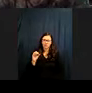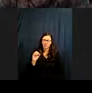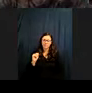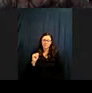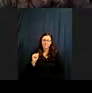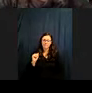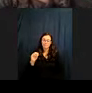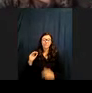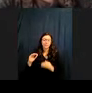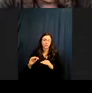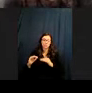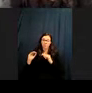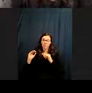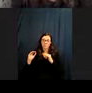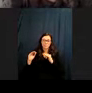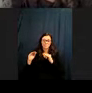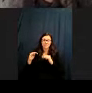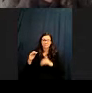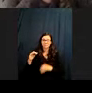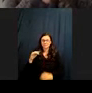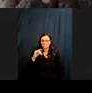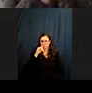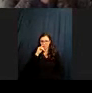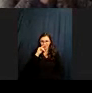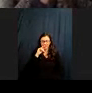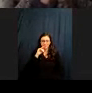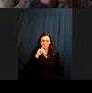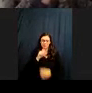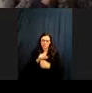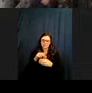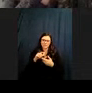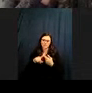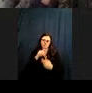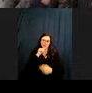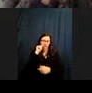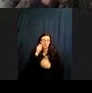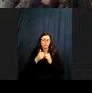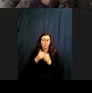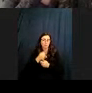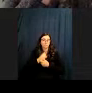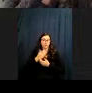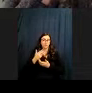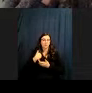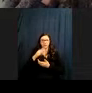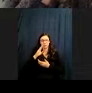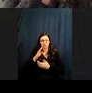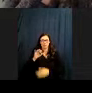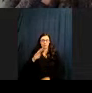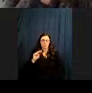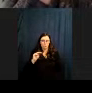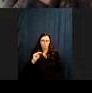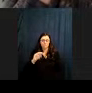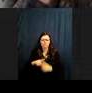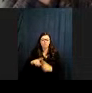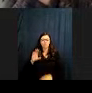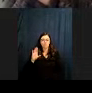growing up as a little child and actually into my teens, most poems had a straight form, but